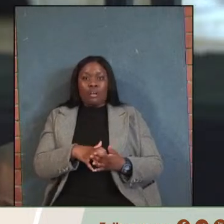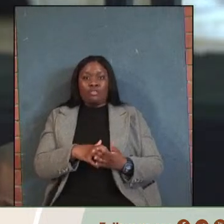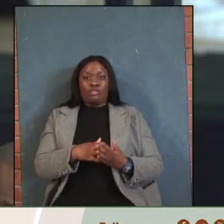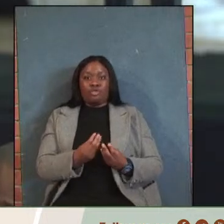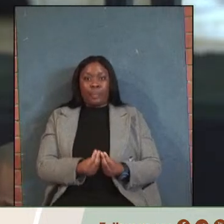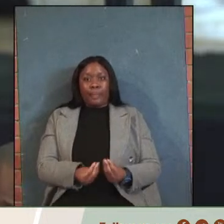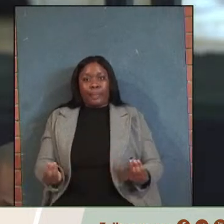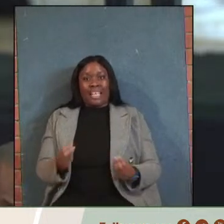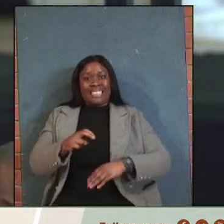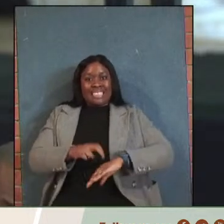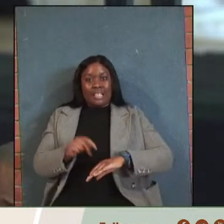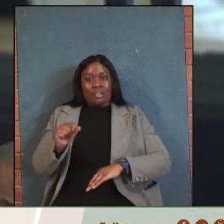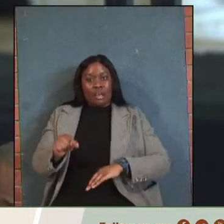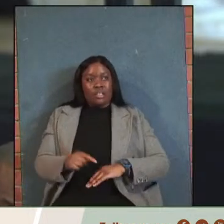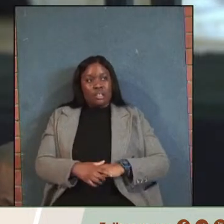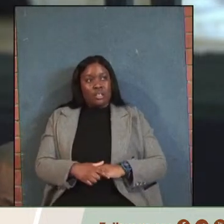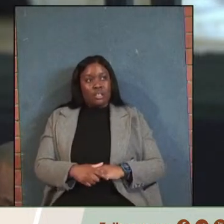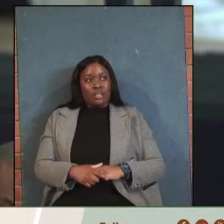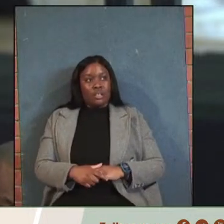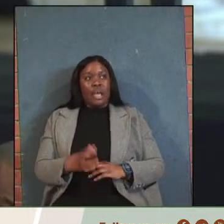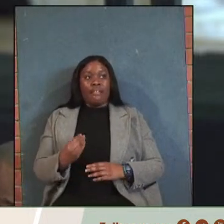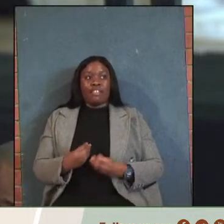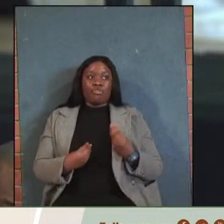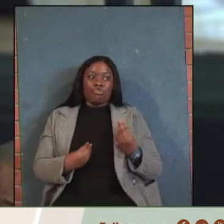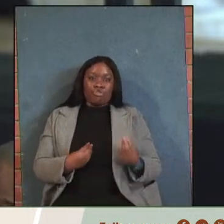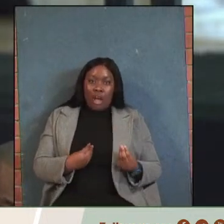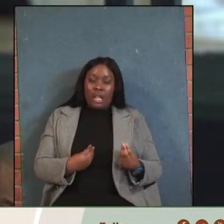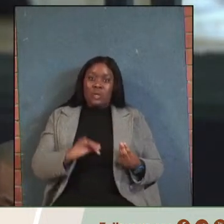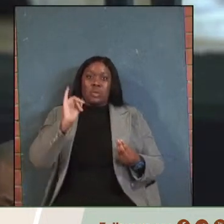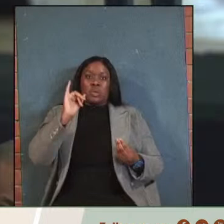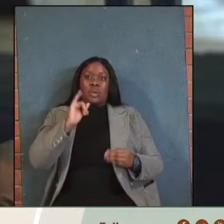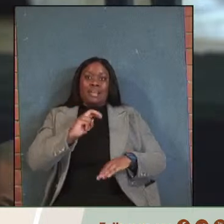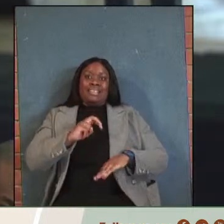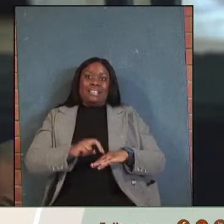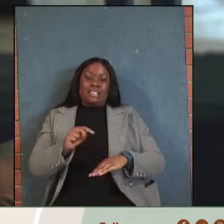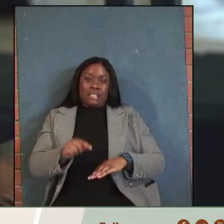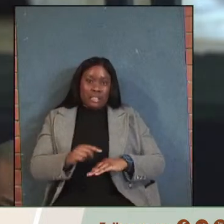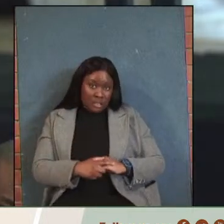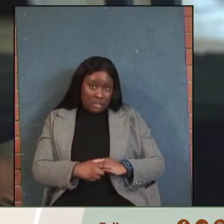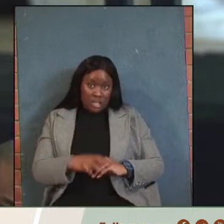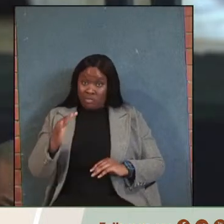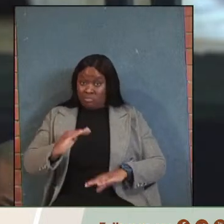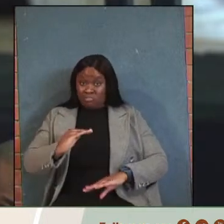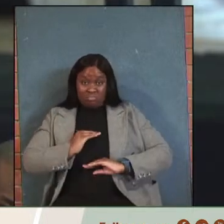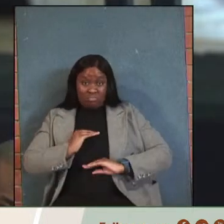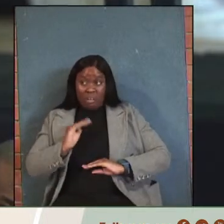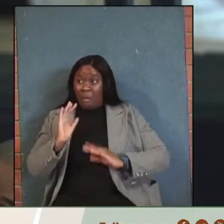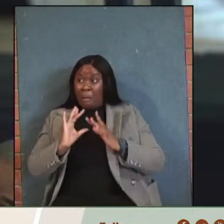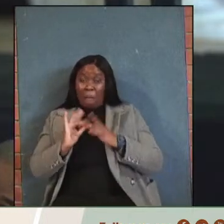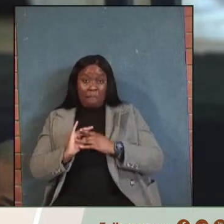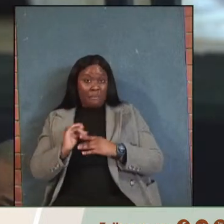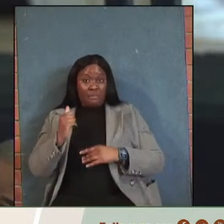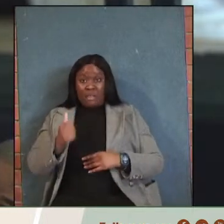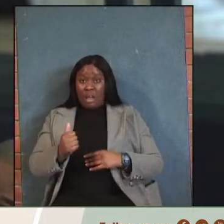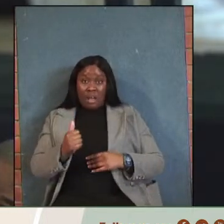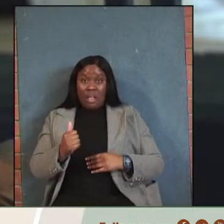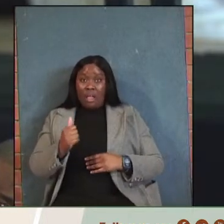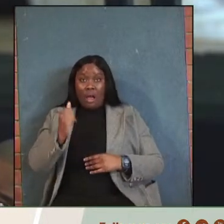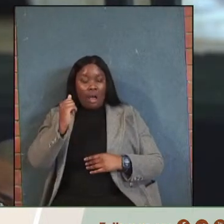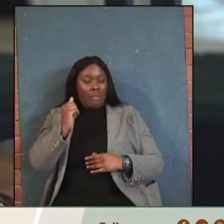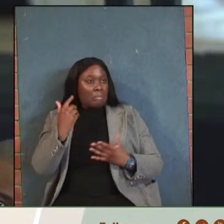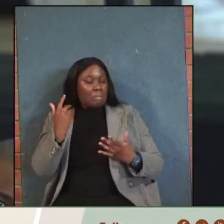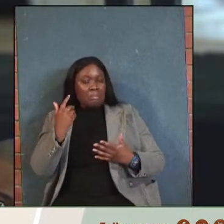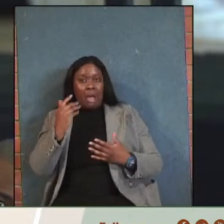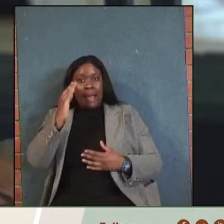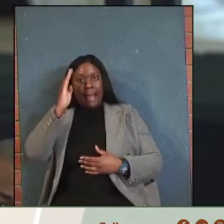need this. There's a child that is in need of this. If you are content with how your academics are going